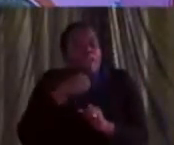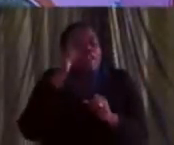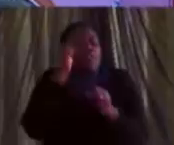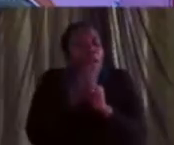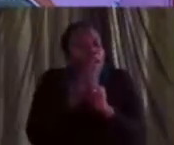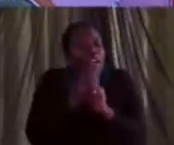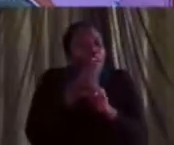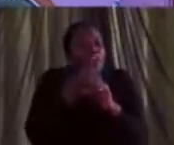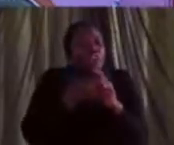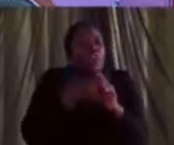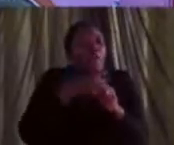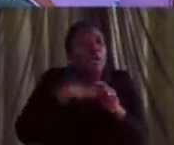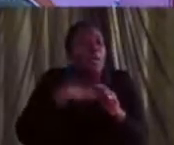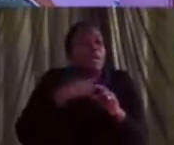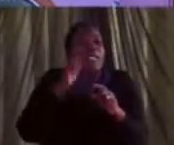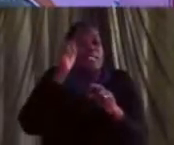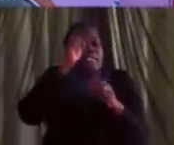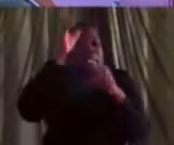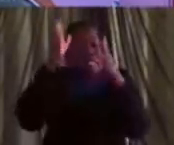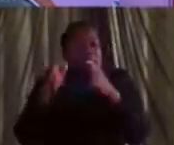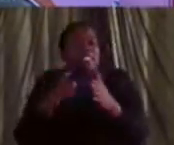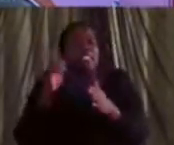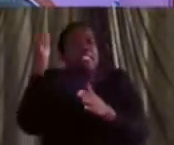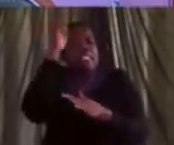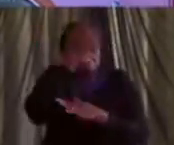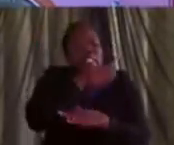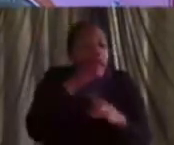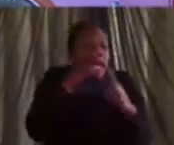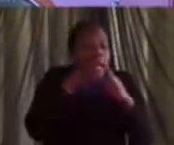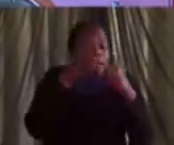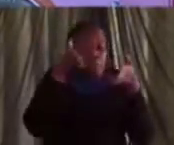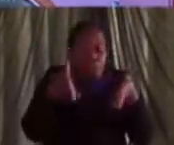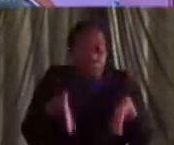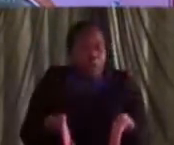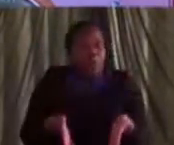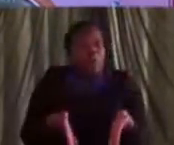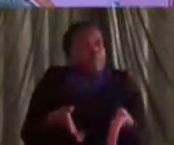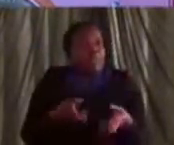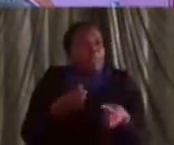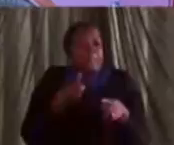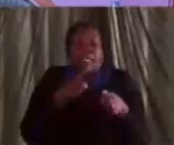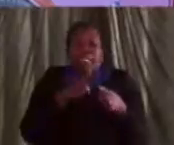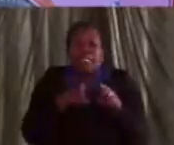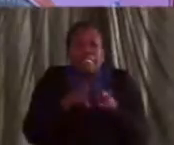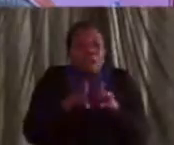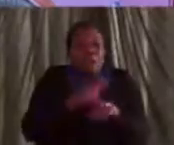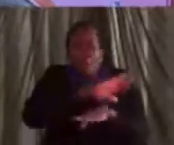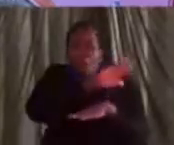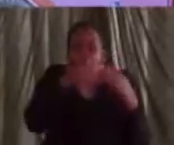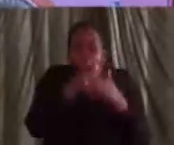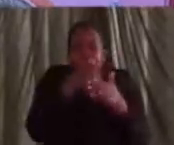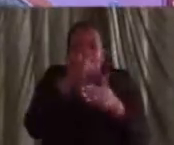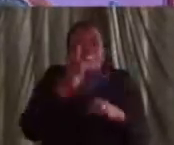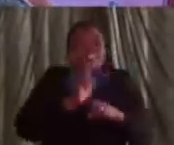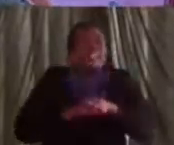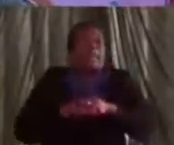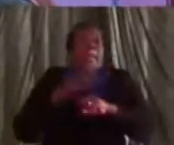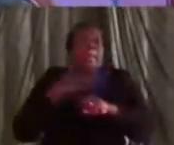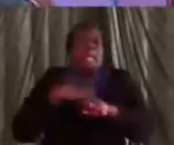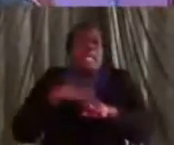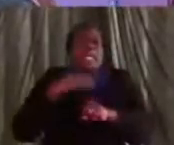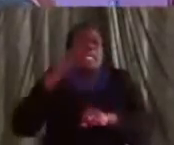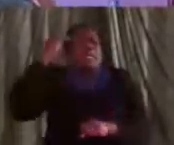from our TSE days, up to where we are. And all this time, my conception